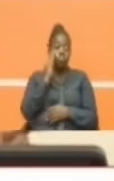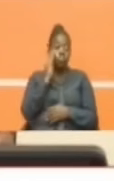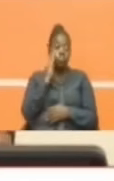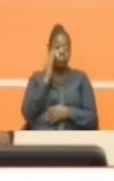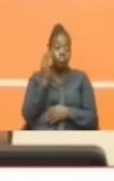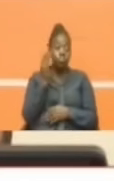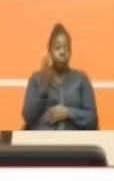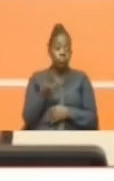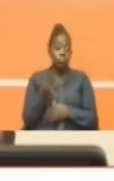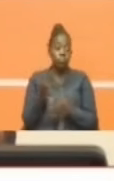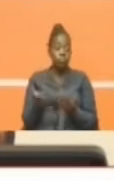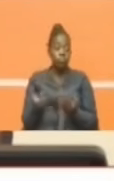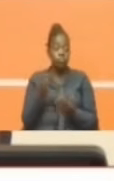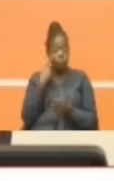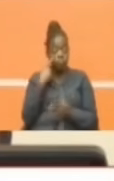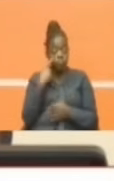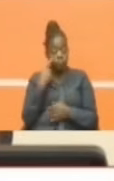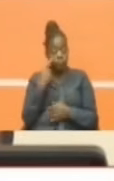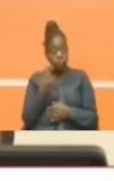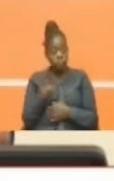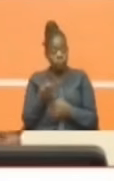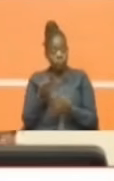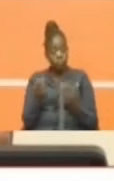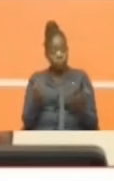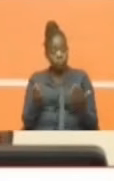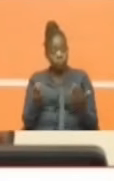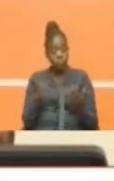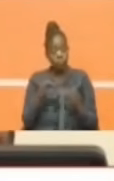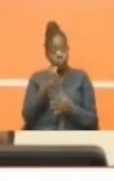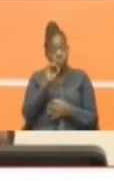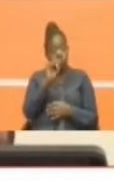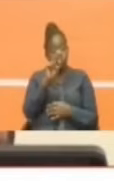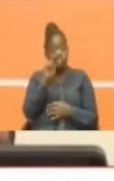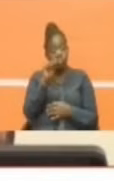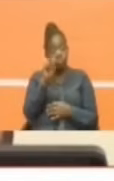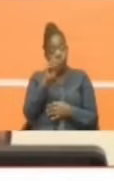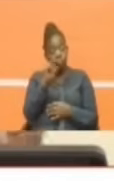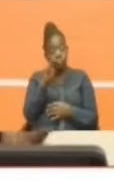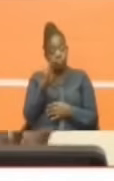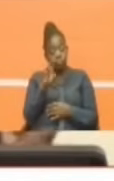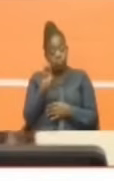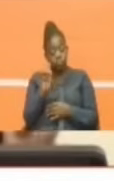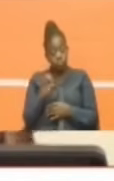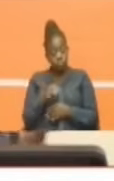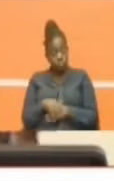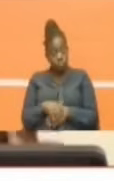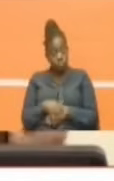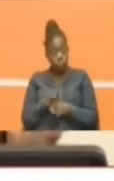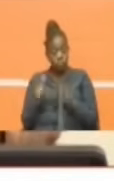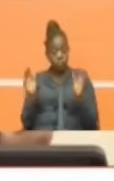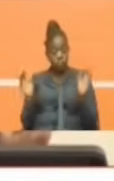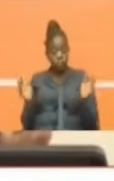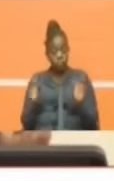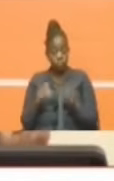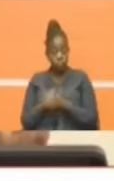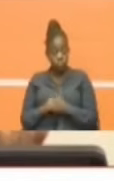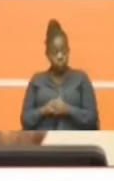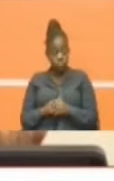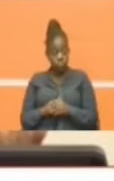nga tetunuulidde ku value eri ku invoice nene nyo.